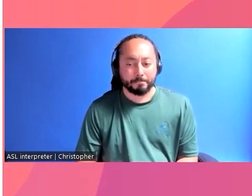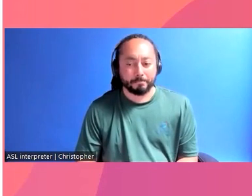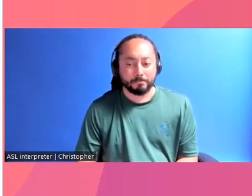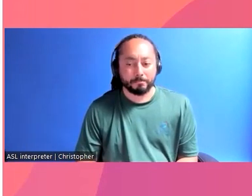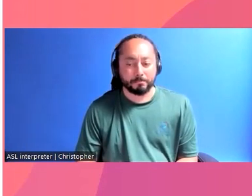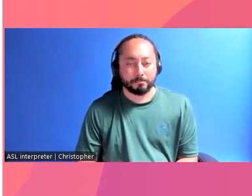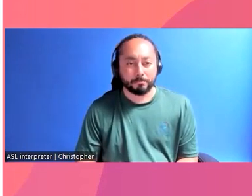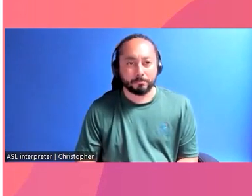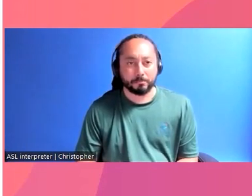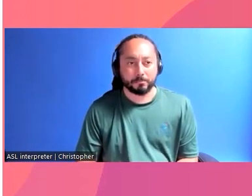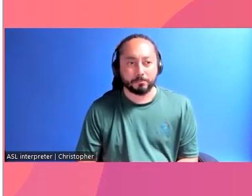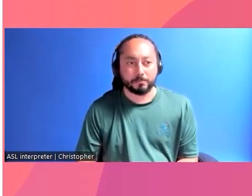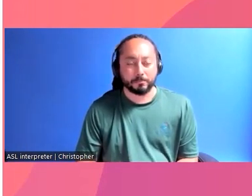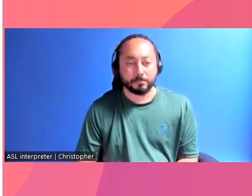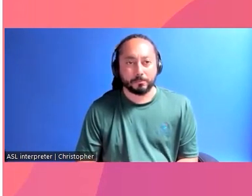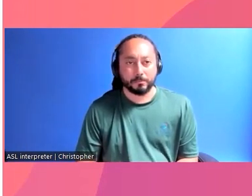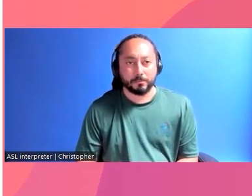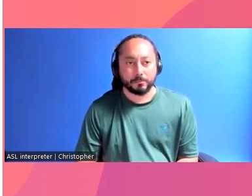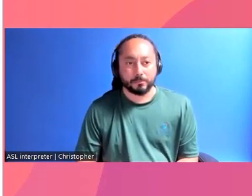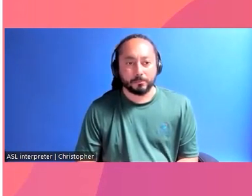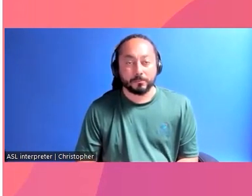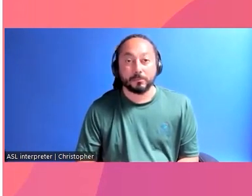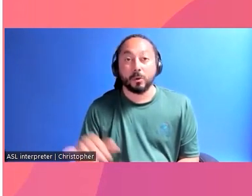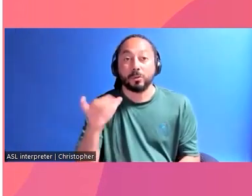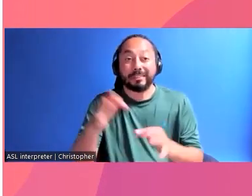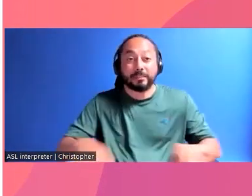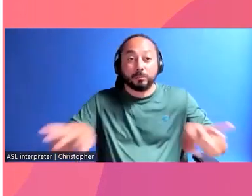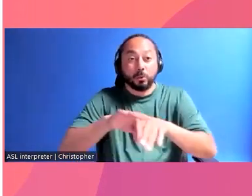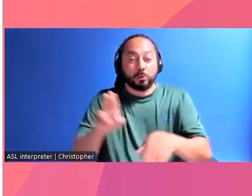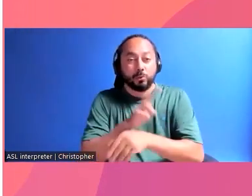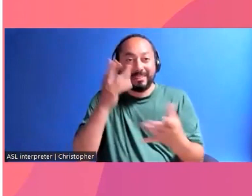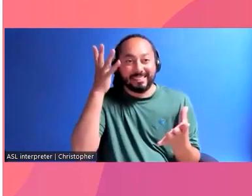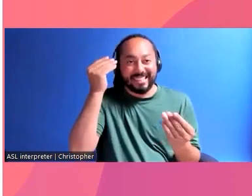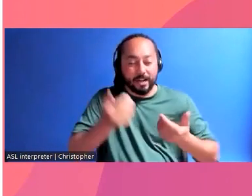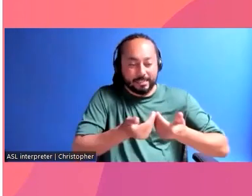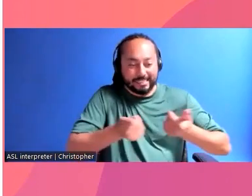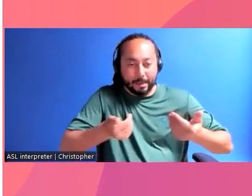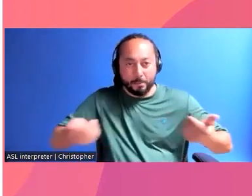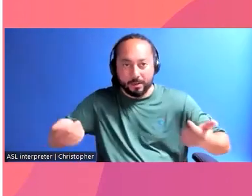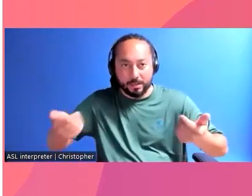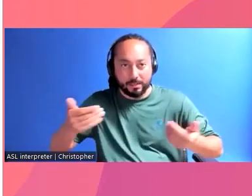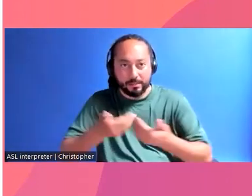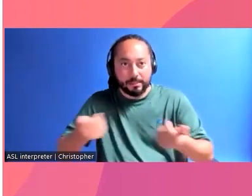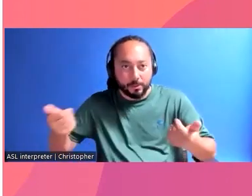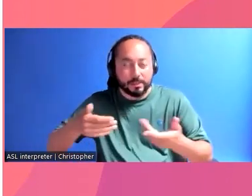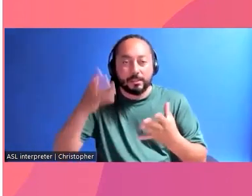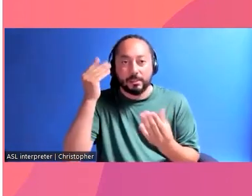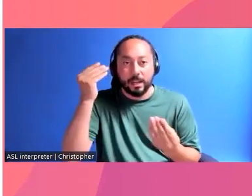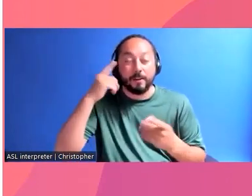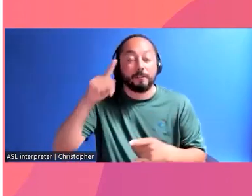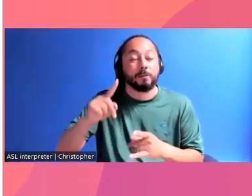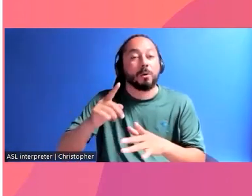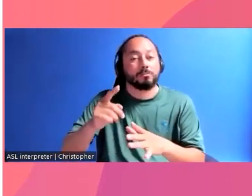It's also important that we use disaggregated data in order to make effective practice and policy changes,